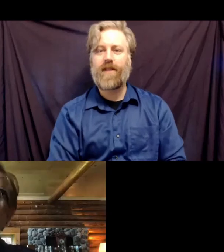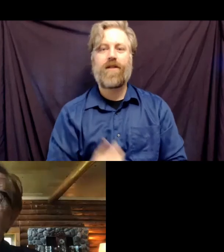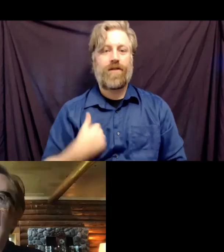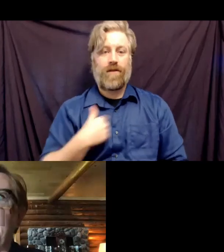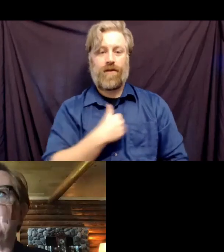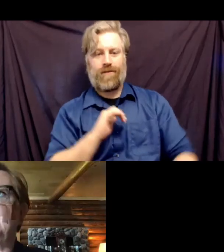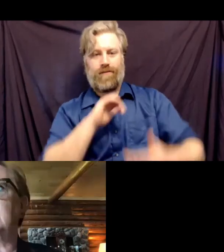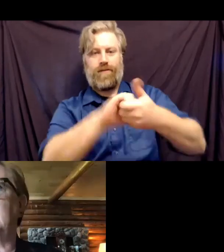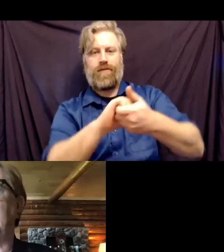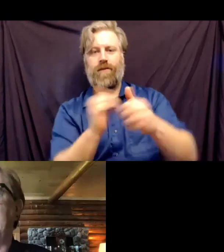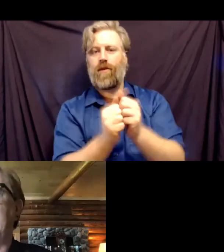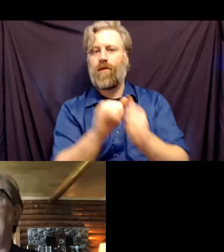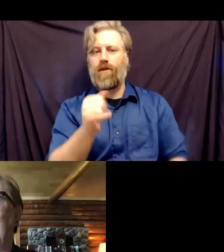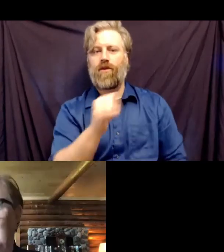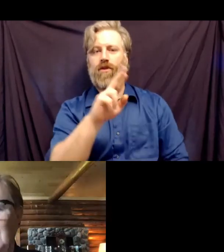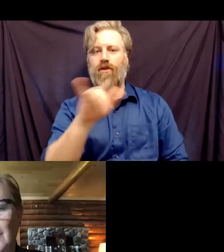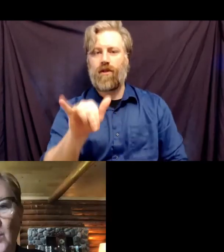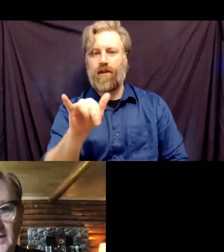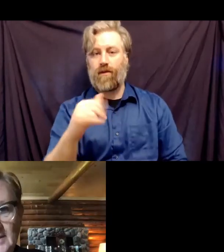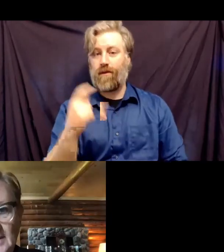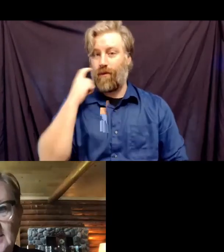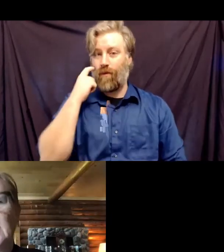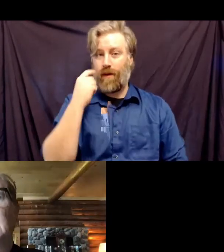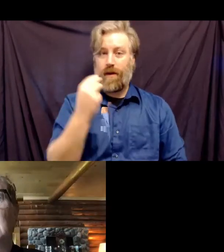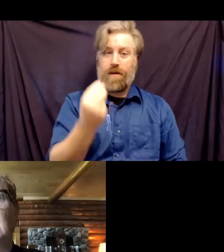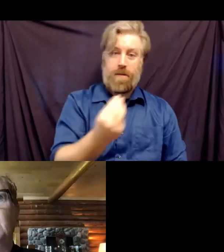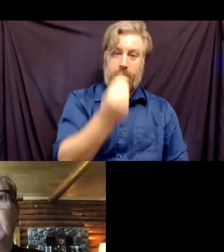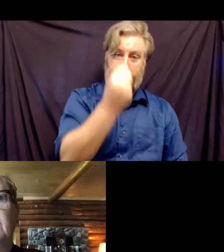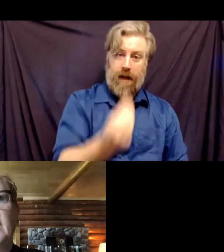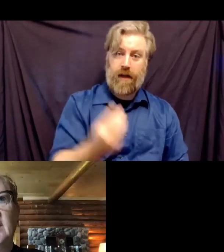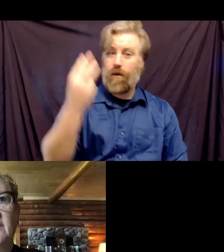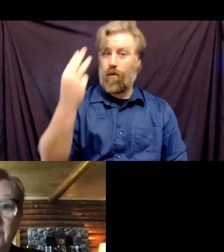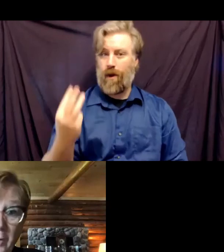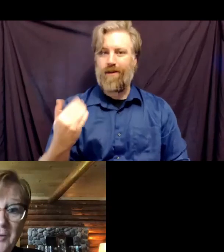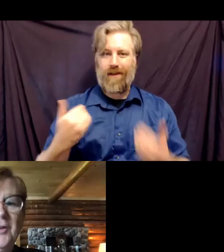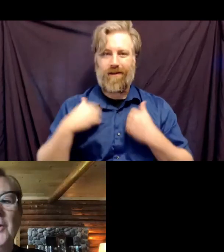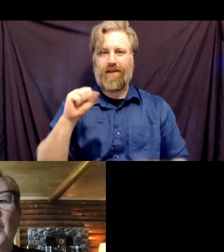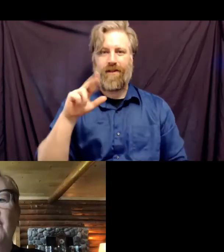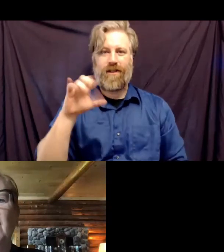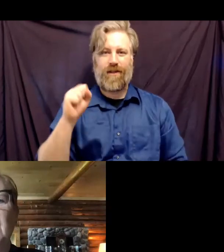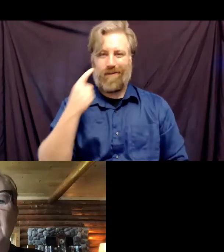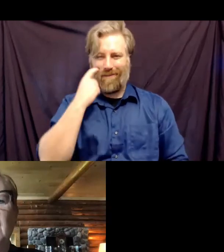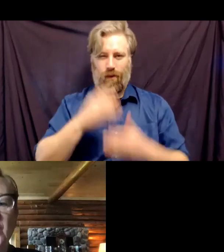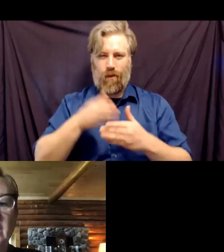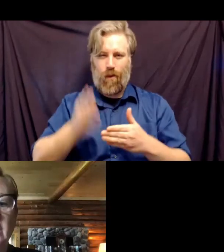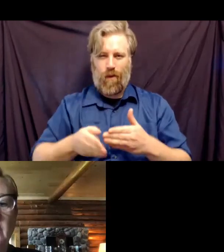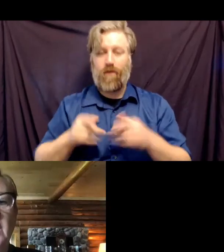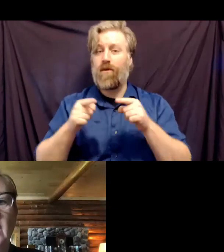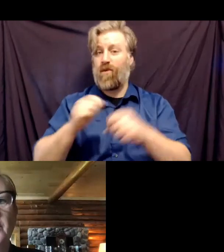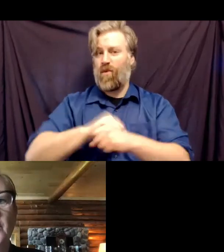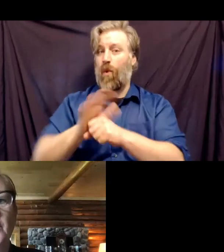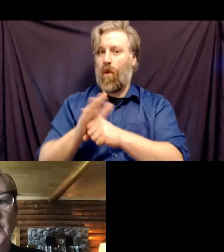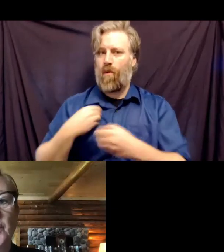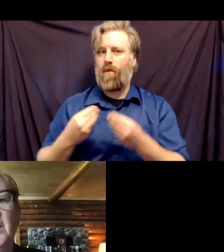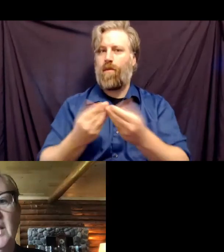Jerry. We just finished our series on Monday and Wednesdays that we provided for free during COVID, and we are coming